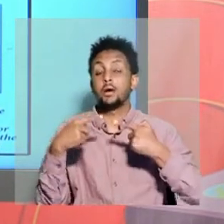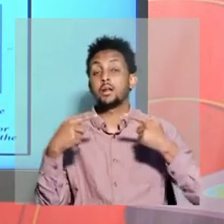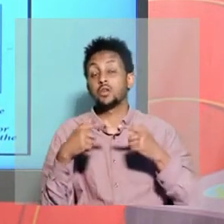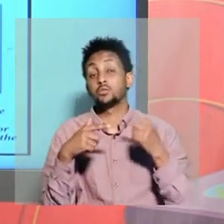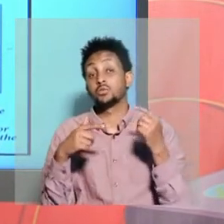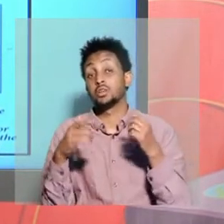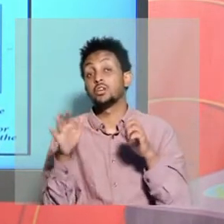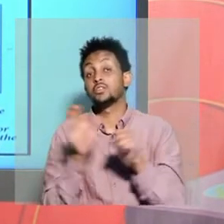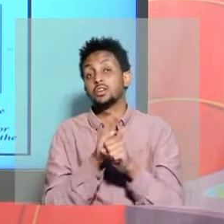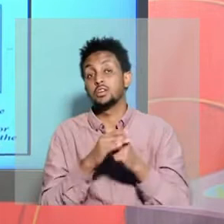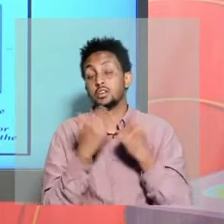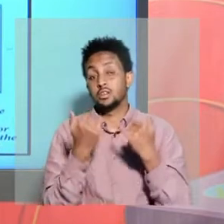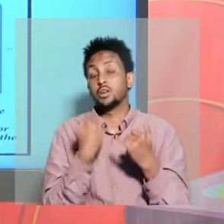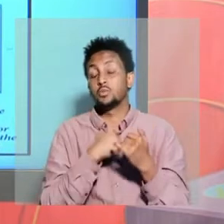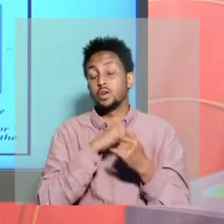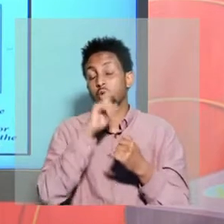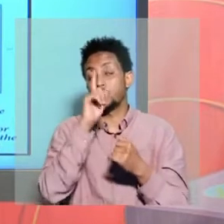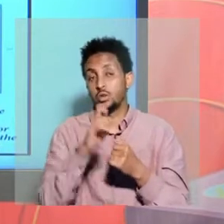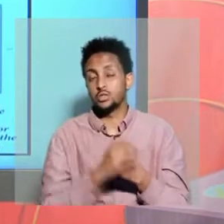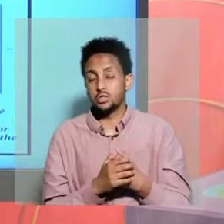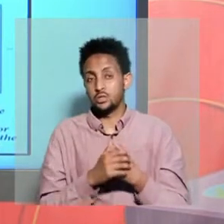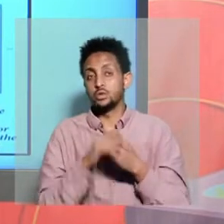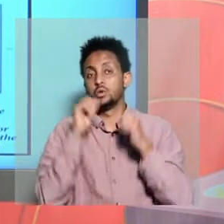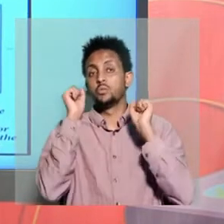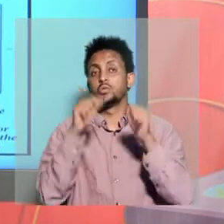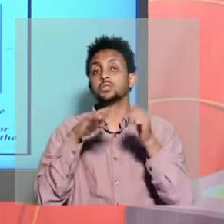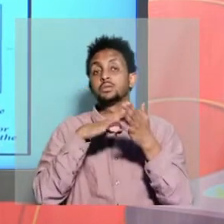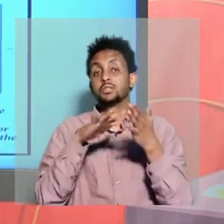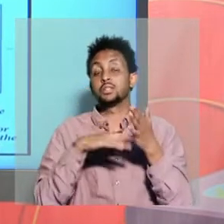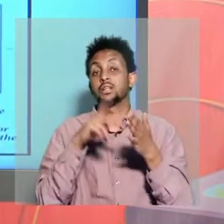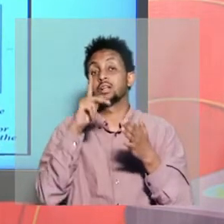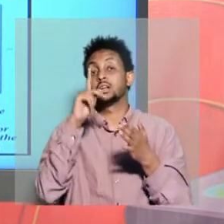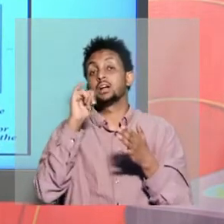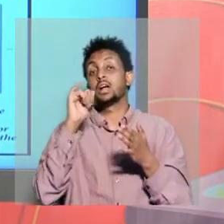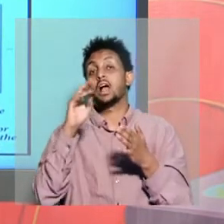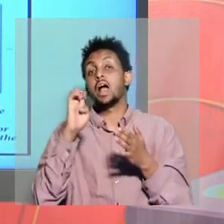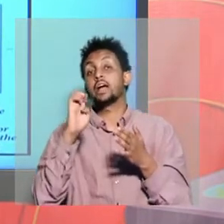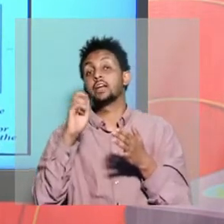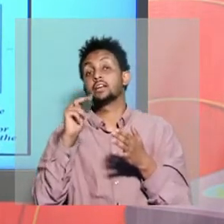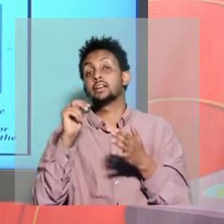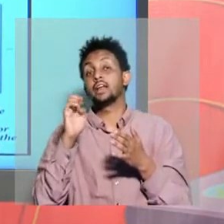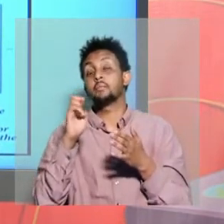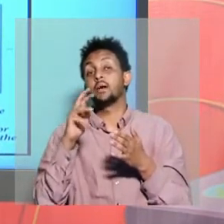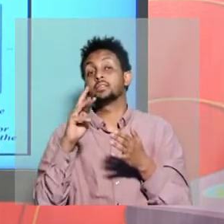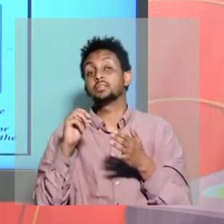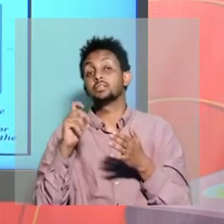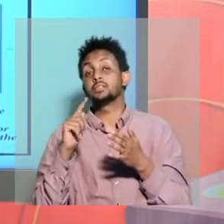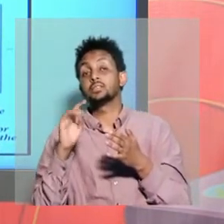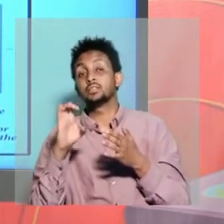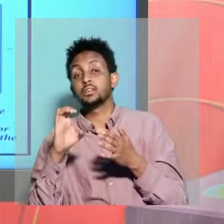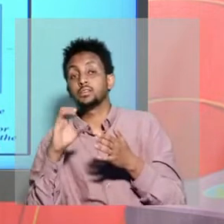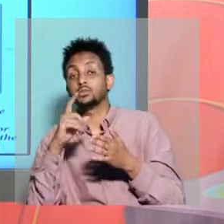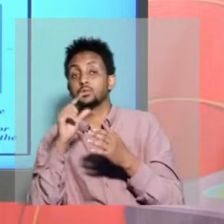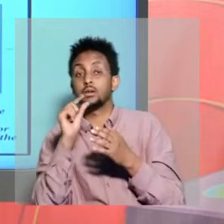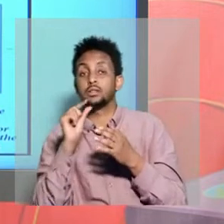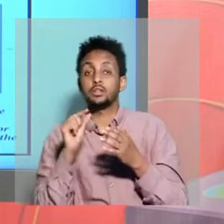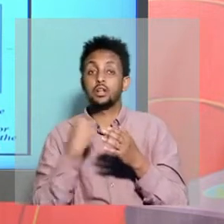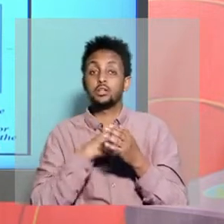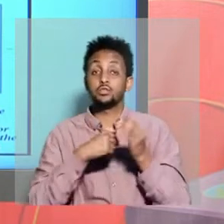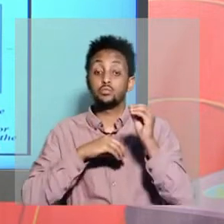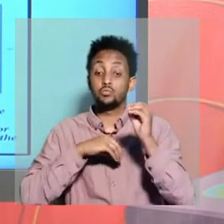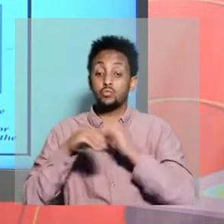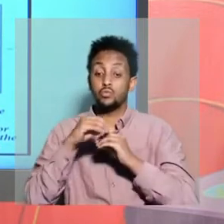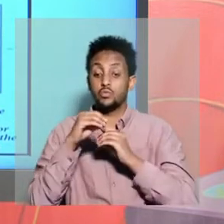to the field. Now the question is, you can possibly study the kinematics of these charged particles. As it